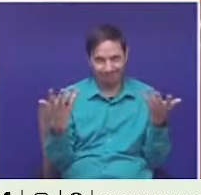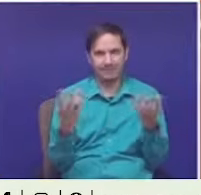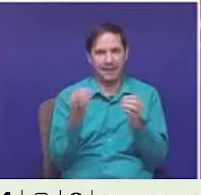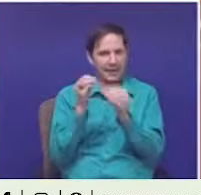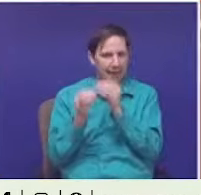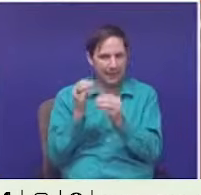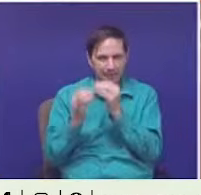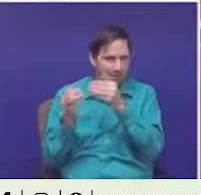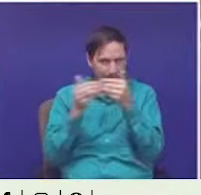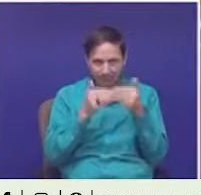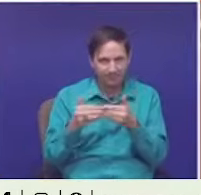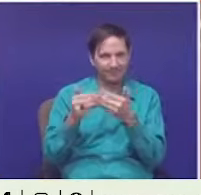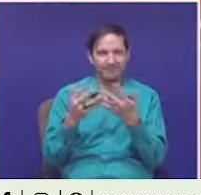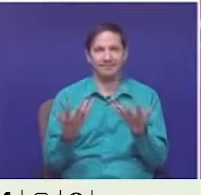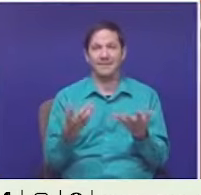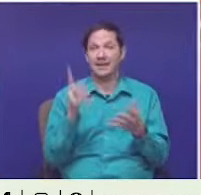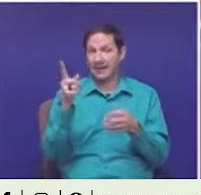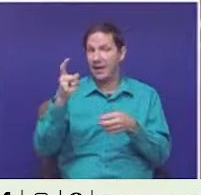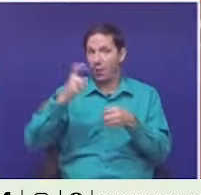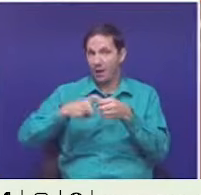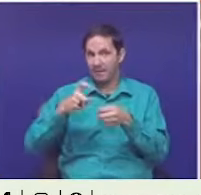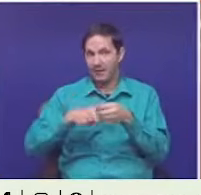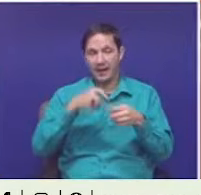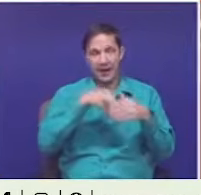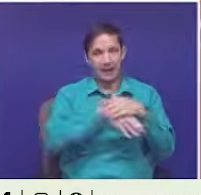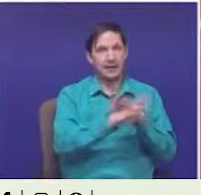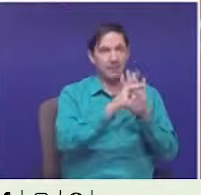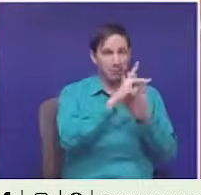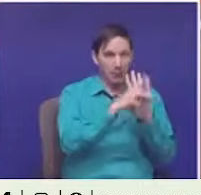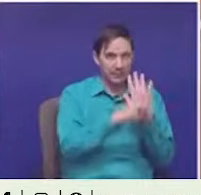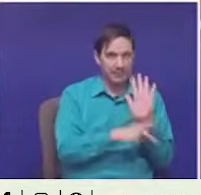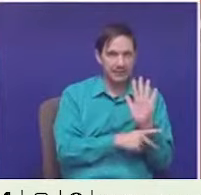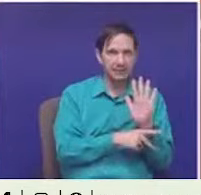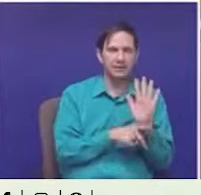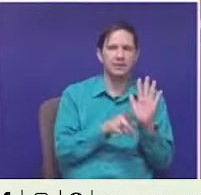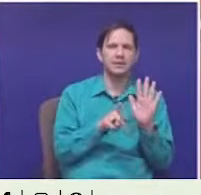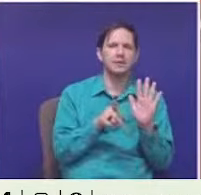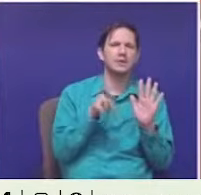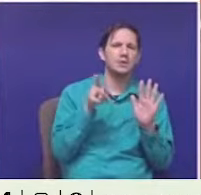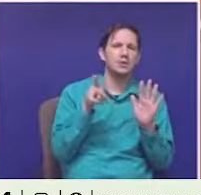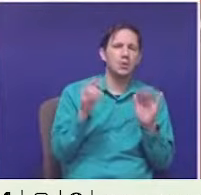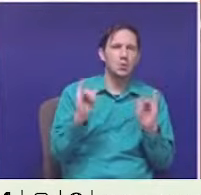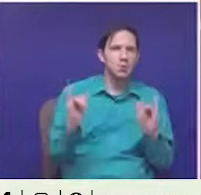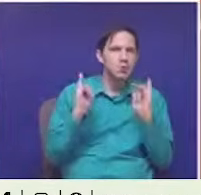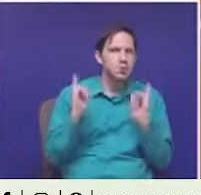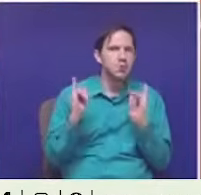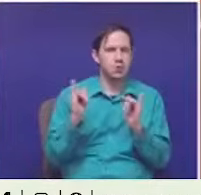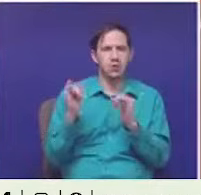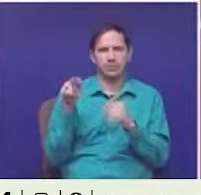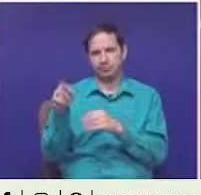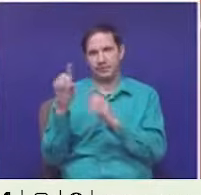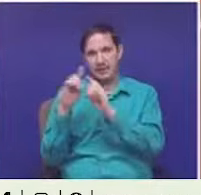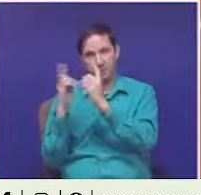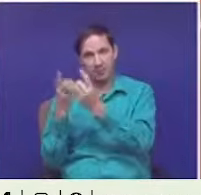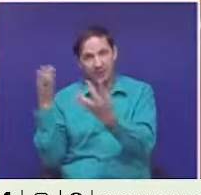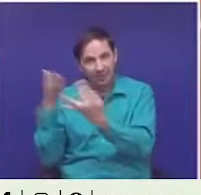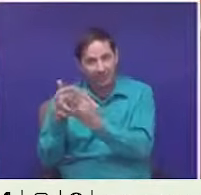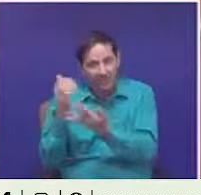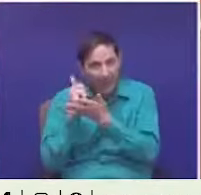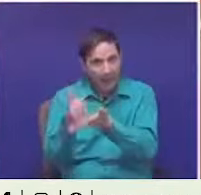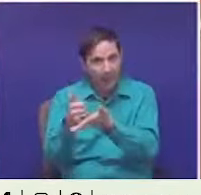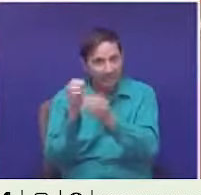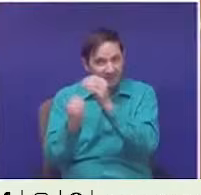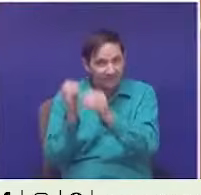these learners qualify under the National Learner Transport Policy, what urgent interventions has your department put in place to